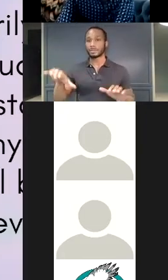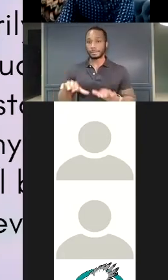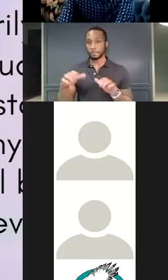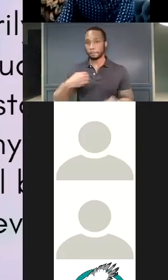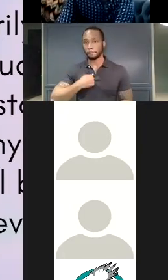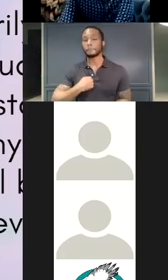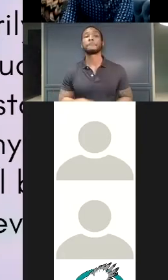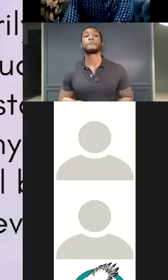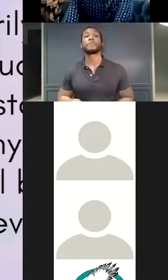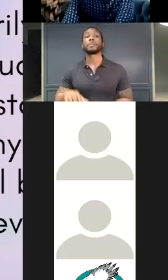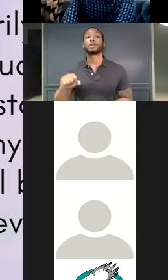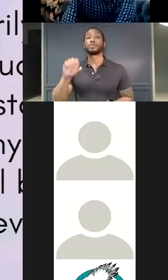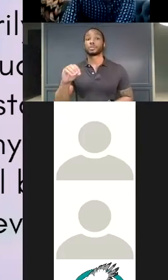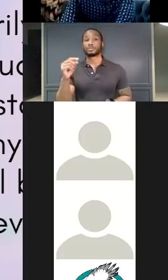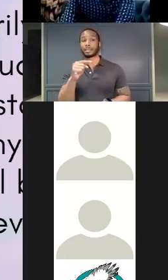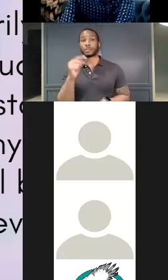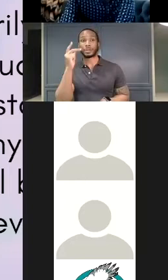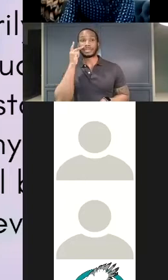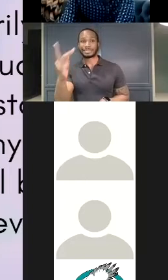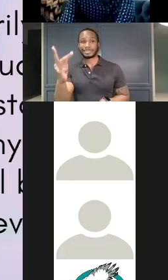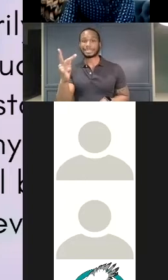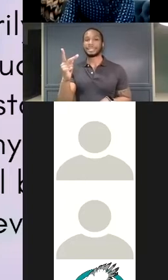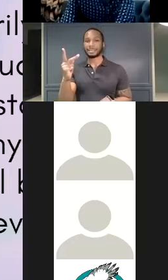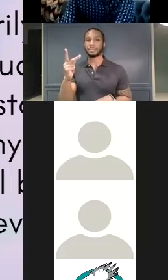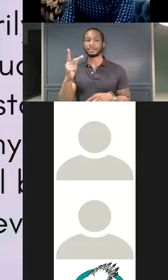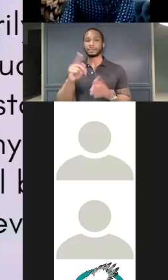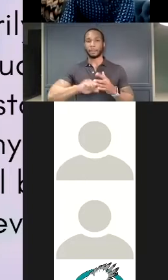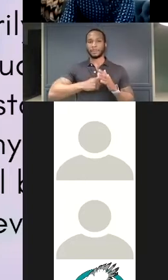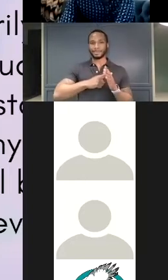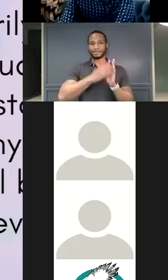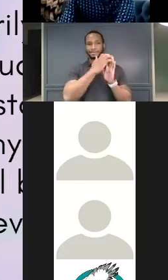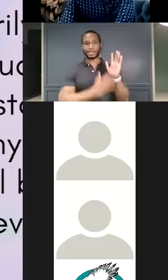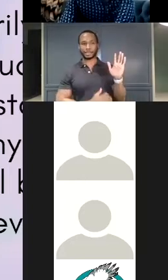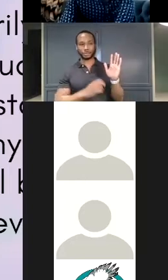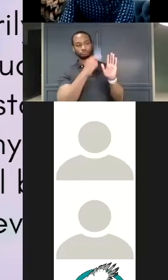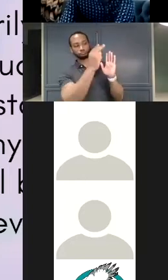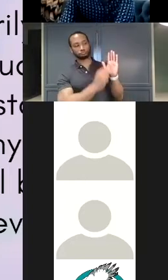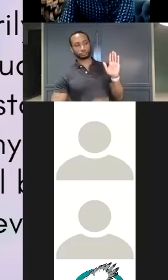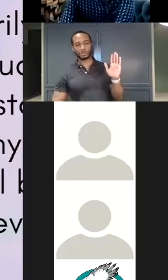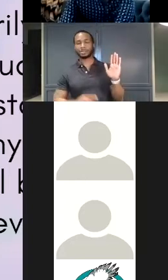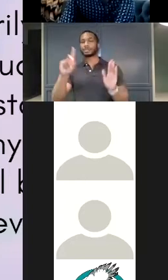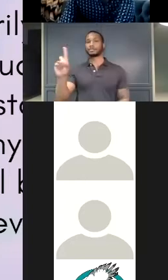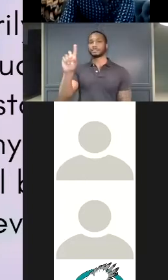And so this, you can see the source text, so you can sort of skim. This is the DSM-2,